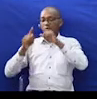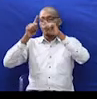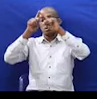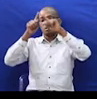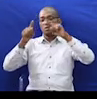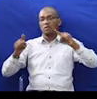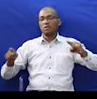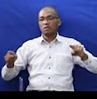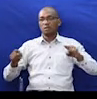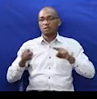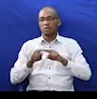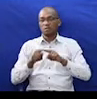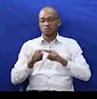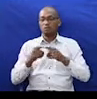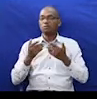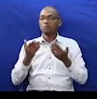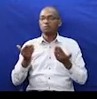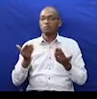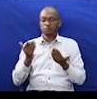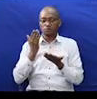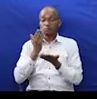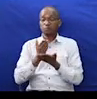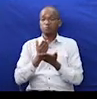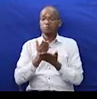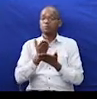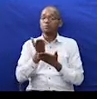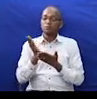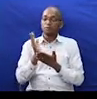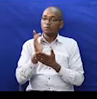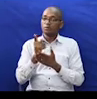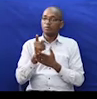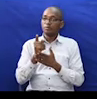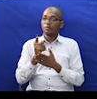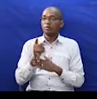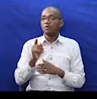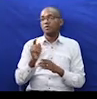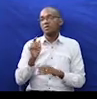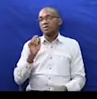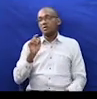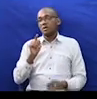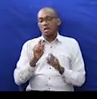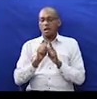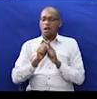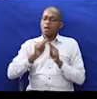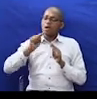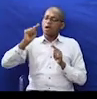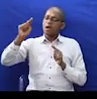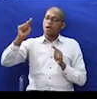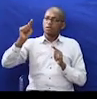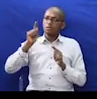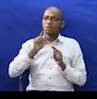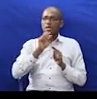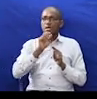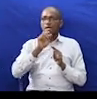and make sure that the base here is at B, and the longest is SC, and this is